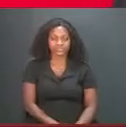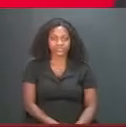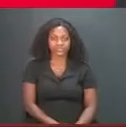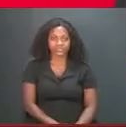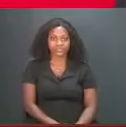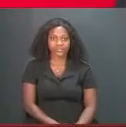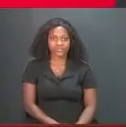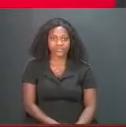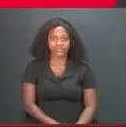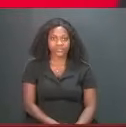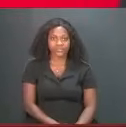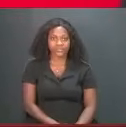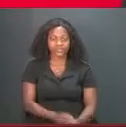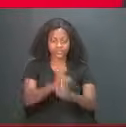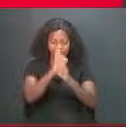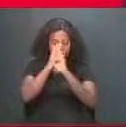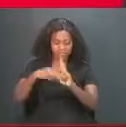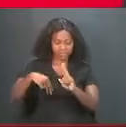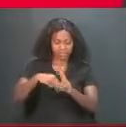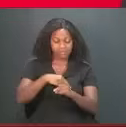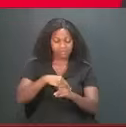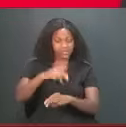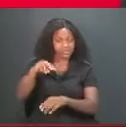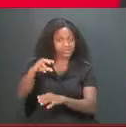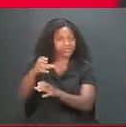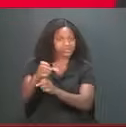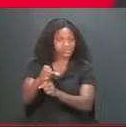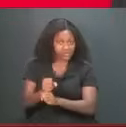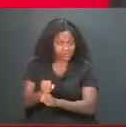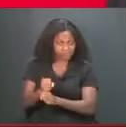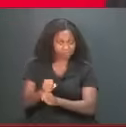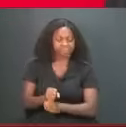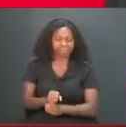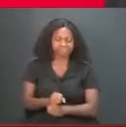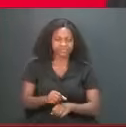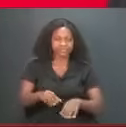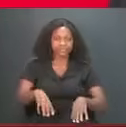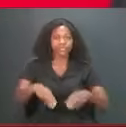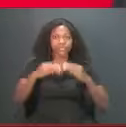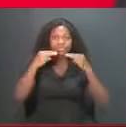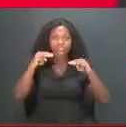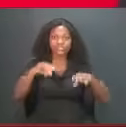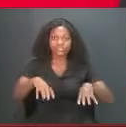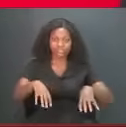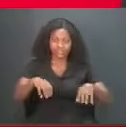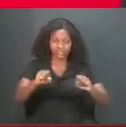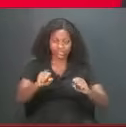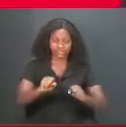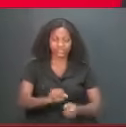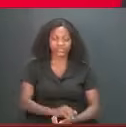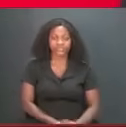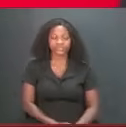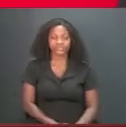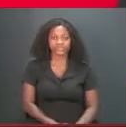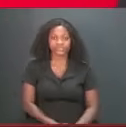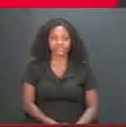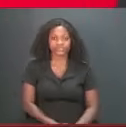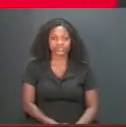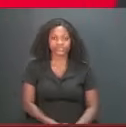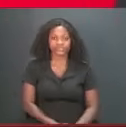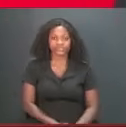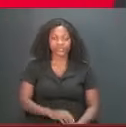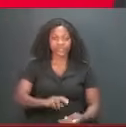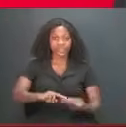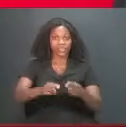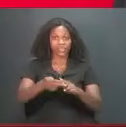Honorable members, the ayes have it. The motion is adopted. Mr. Speaker, item number